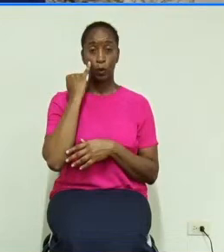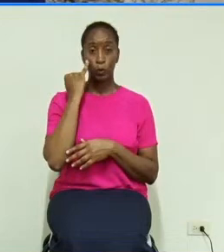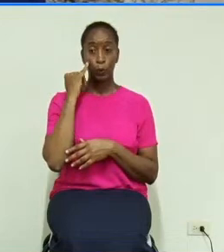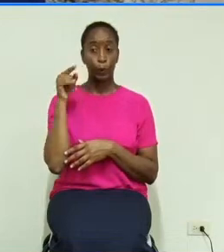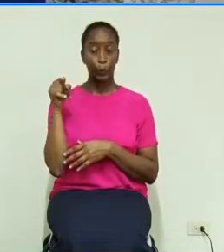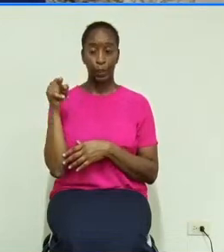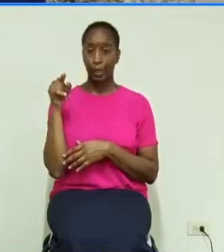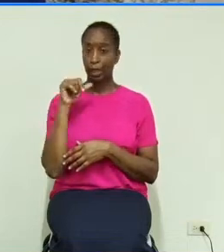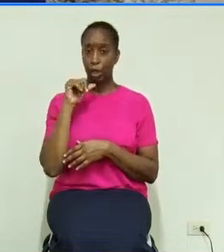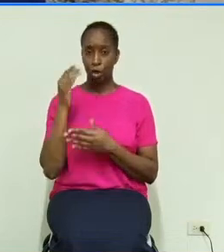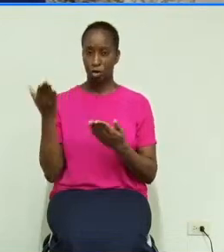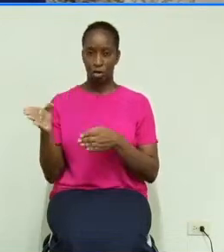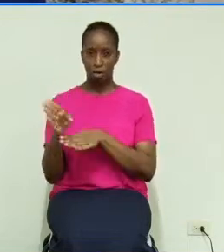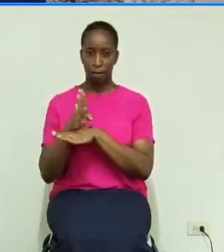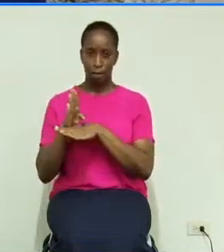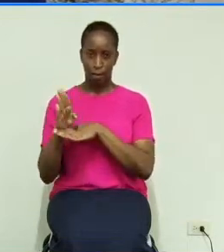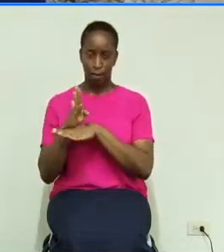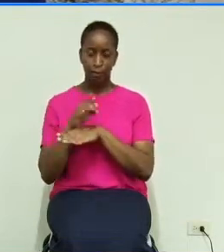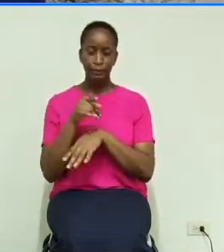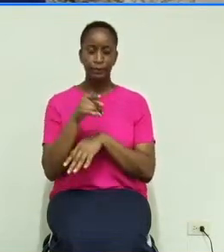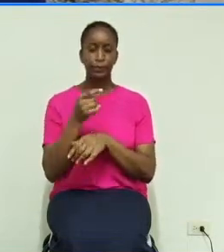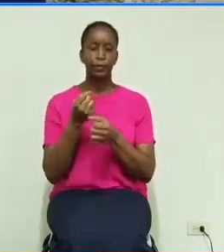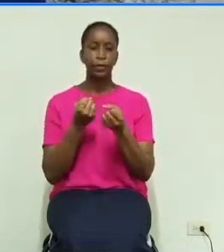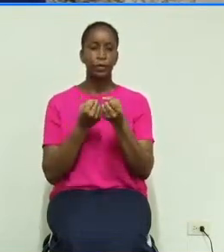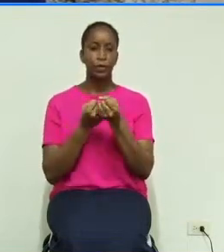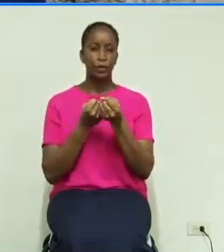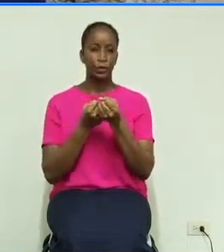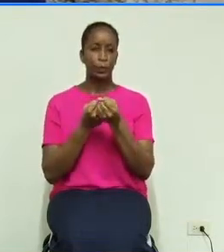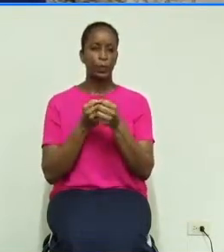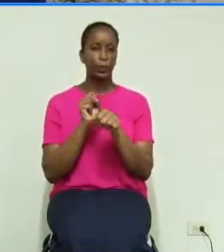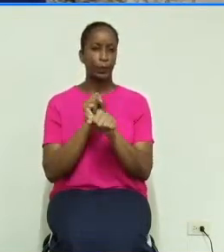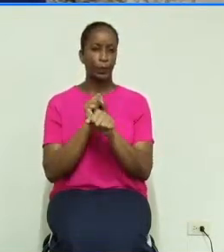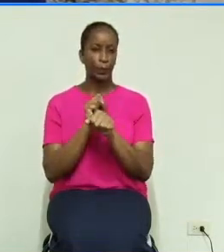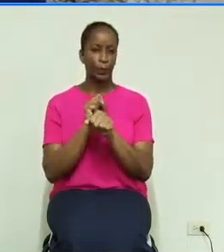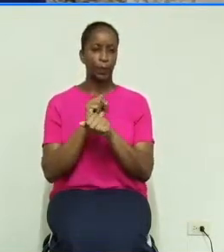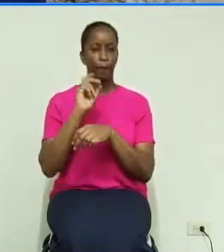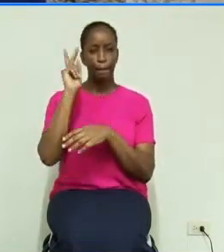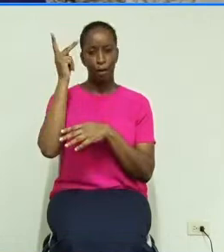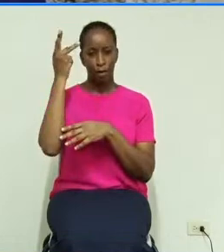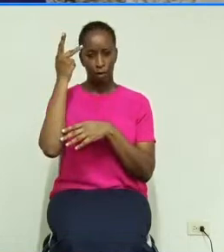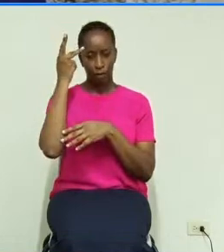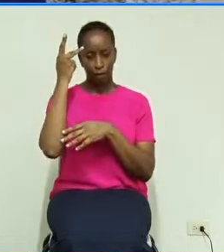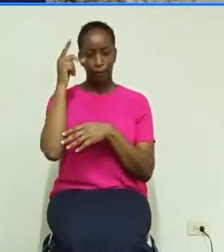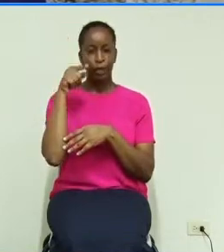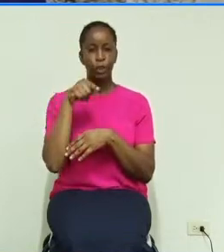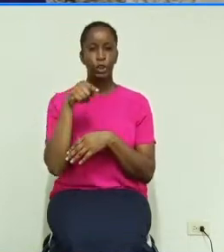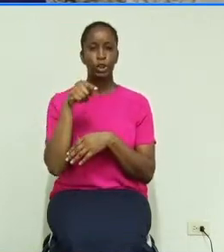Deputy Clerk of Parliament, Ms. Beverly Gibbons, also Attorney at Law.